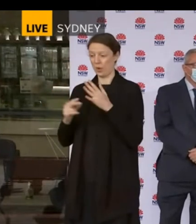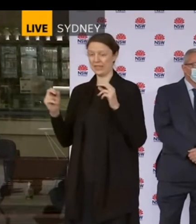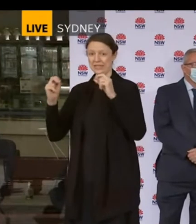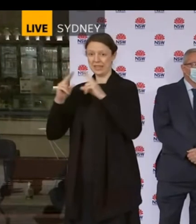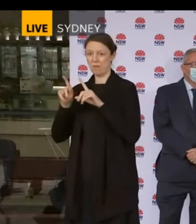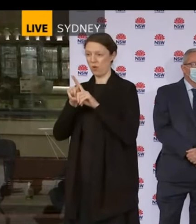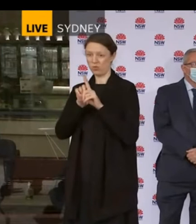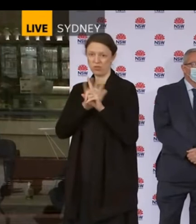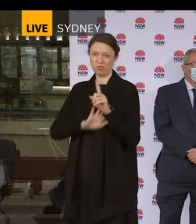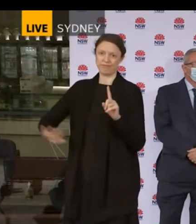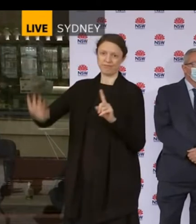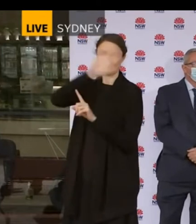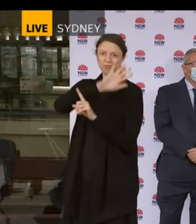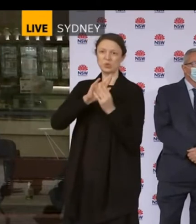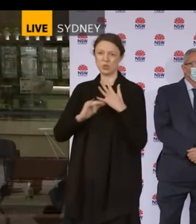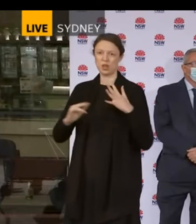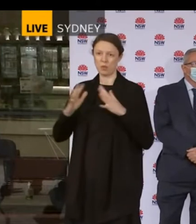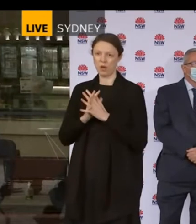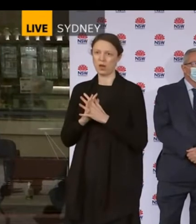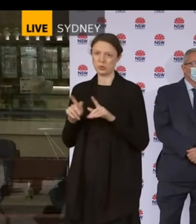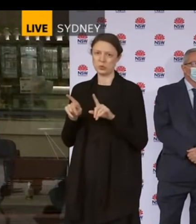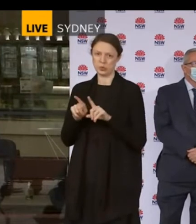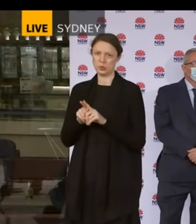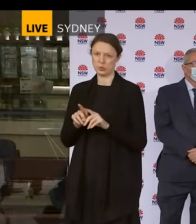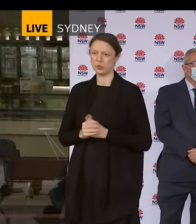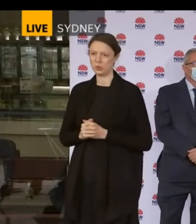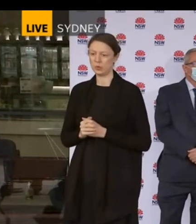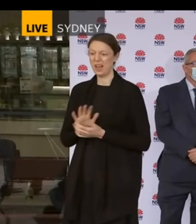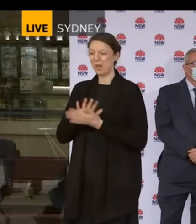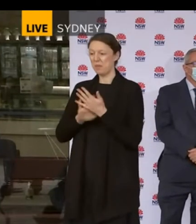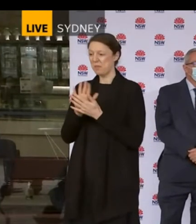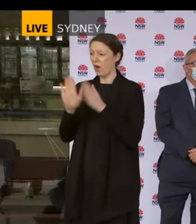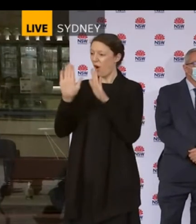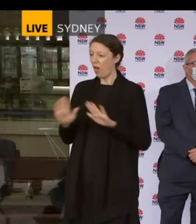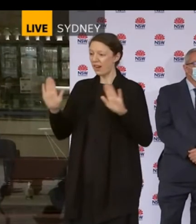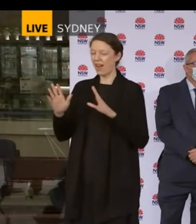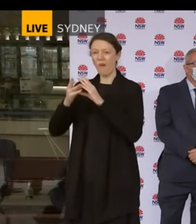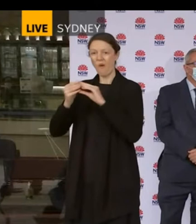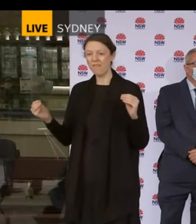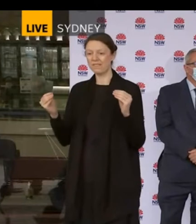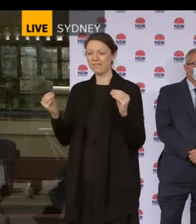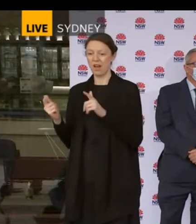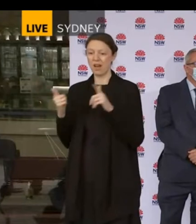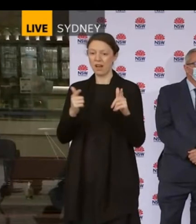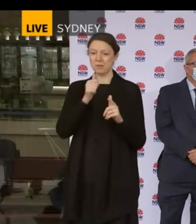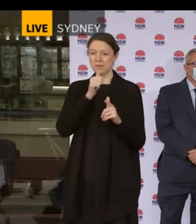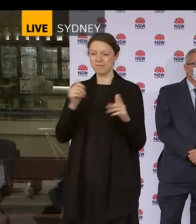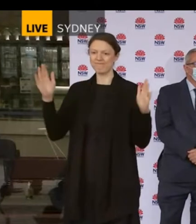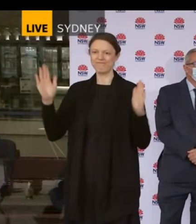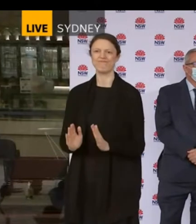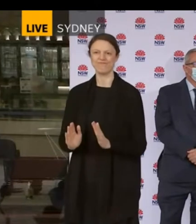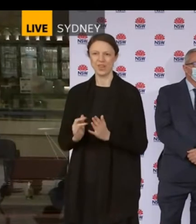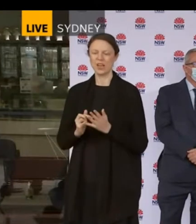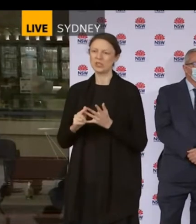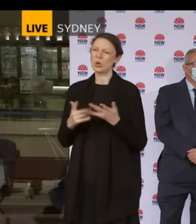South Wales, especially during a time when families would have been holidaying, utilising hospitality venues. So the New South Wales